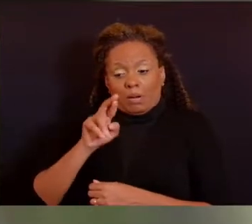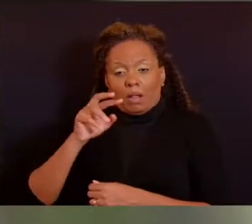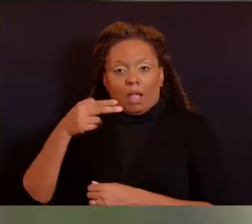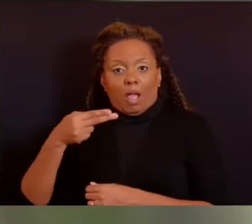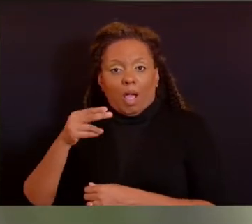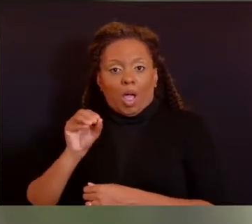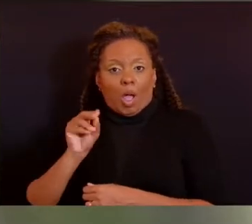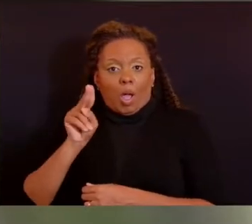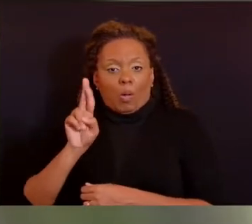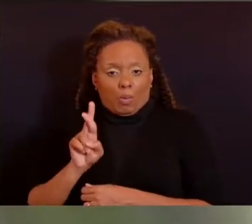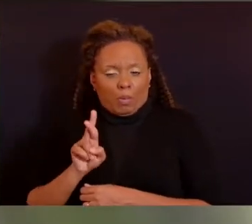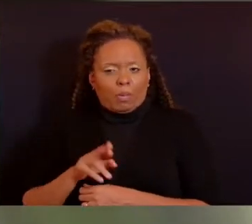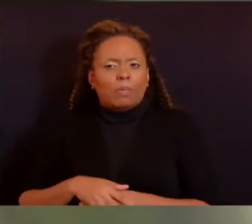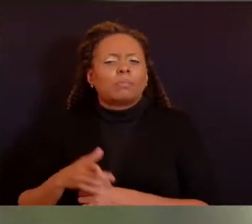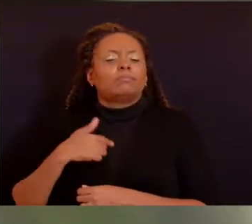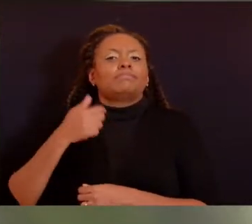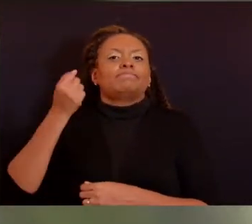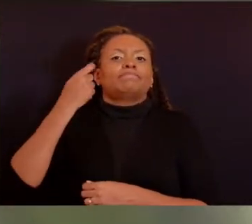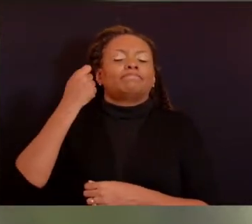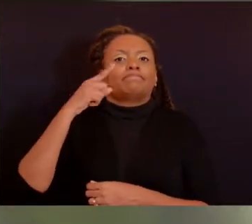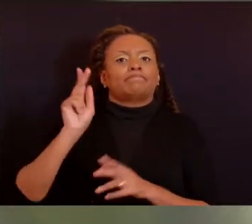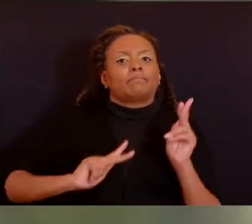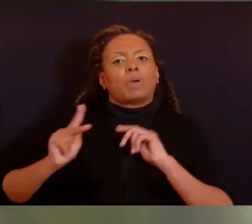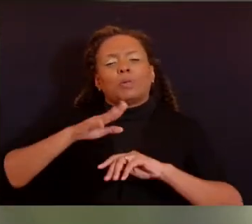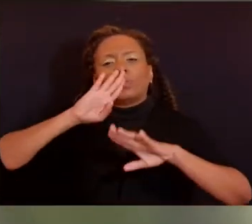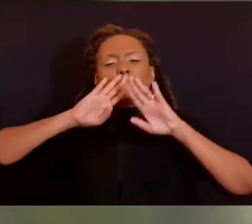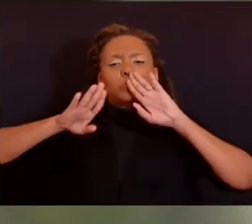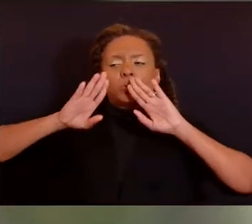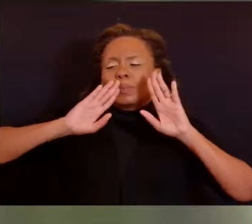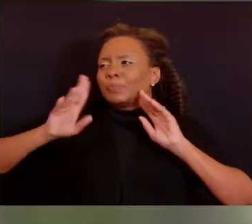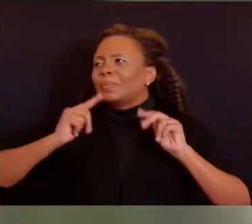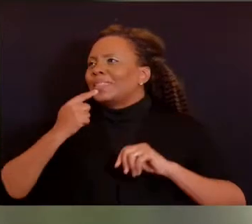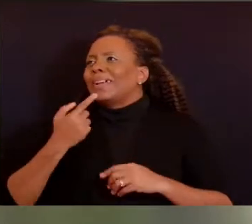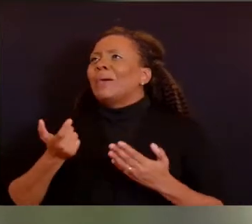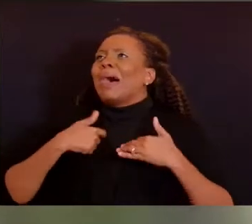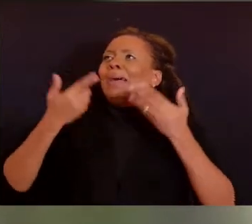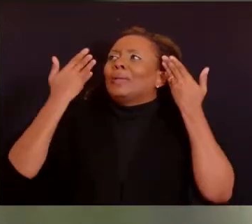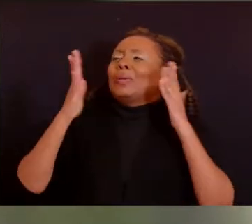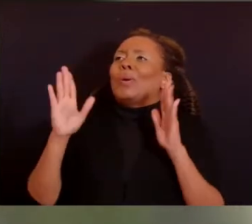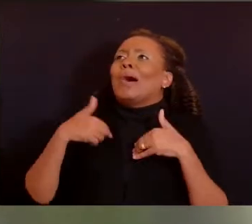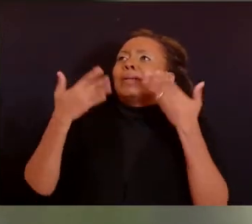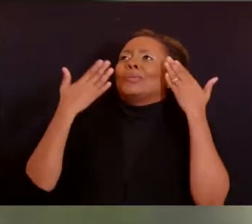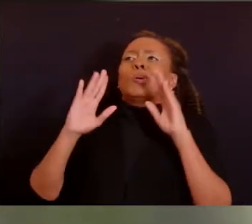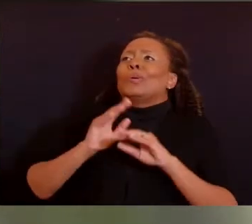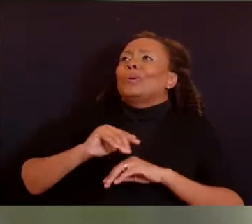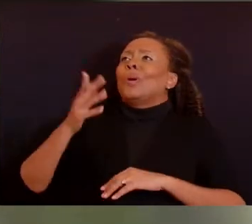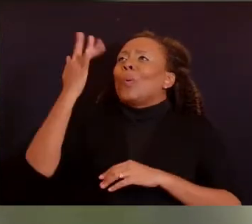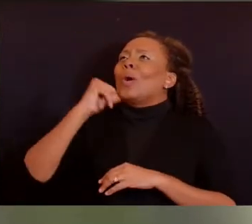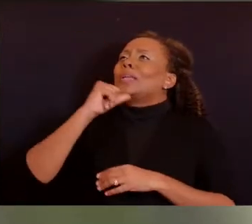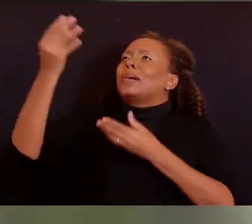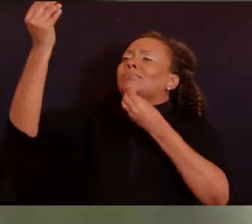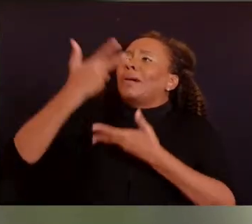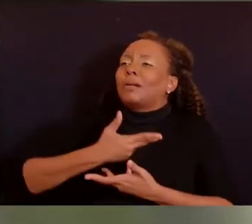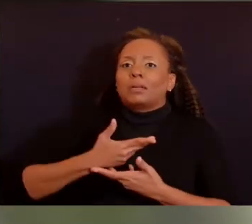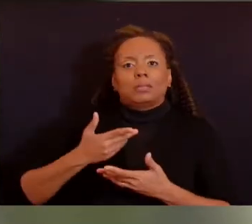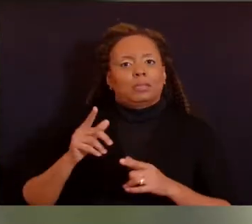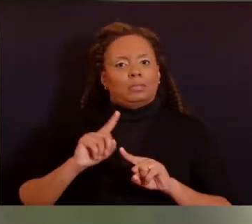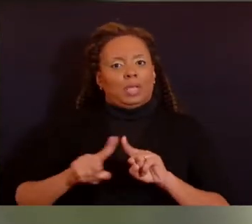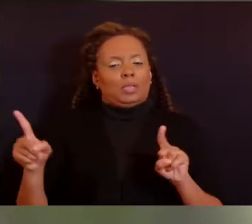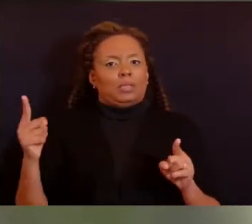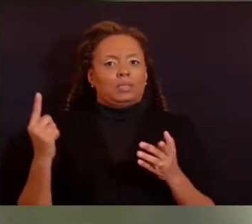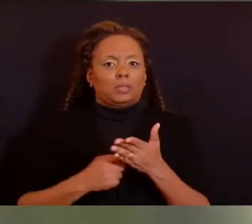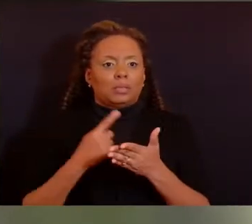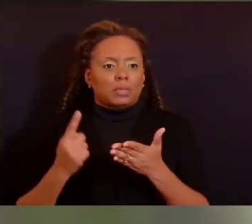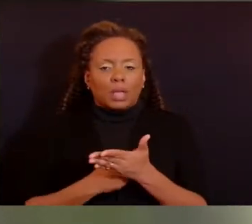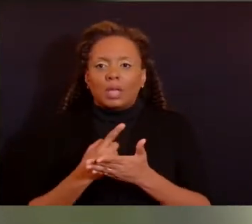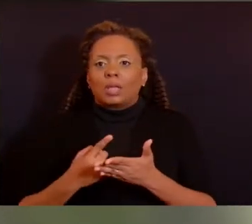So I can understand the frustration sometimes that comes with these systems, but where we live in the tropics, these really small convective